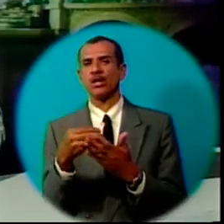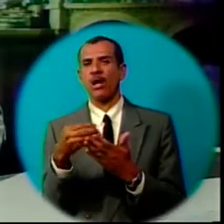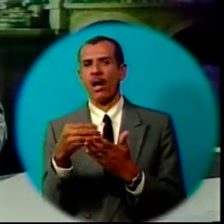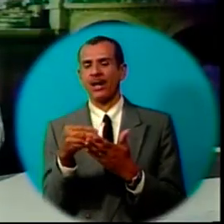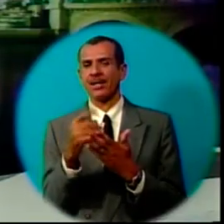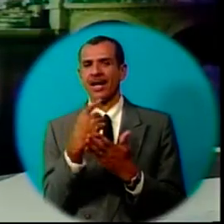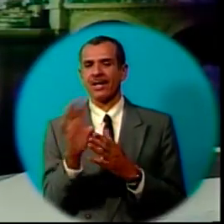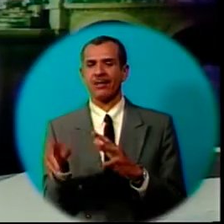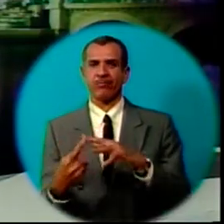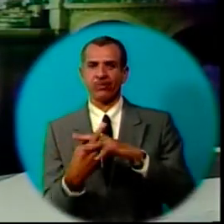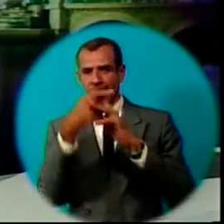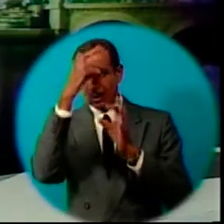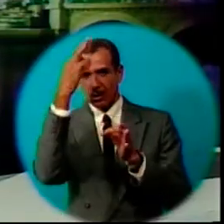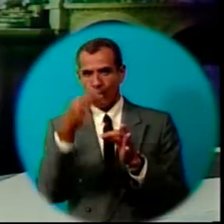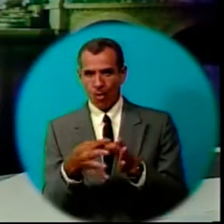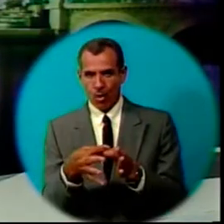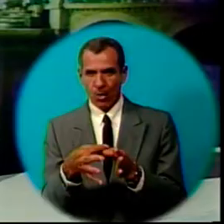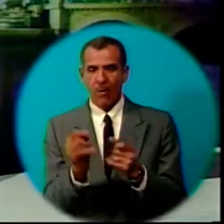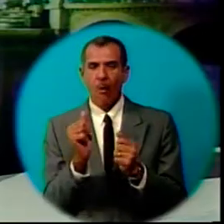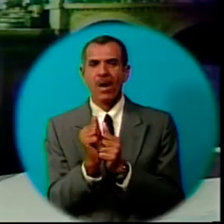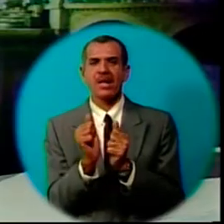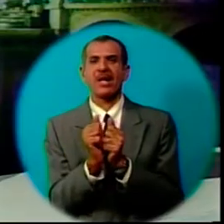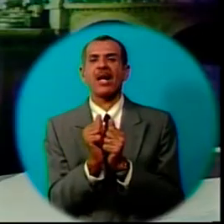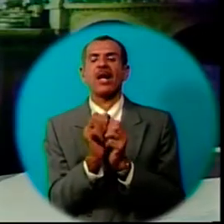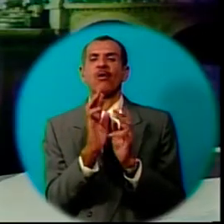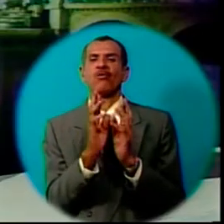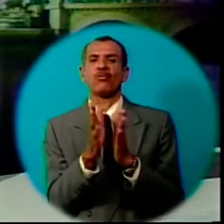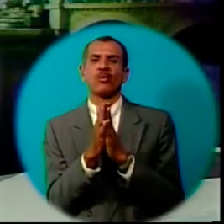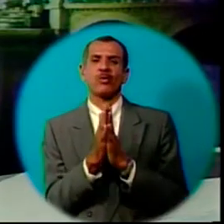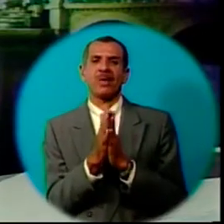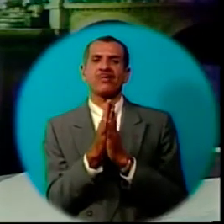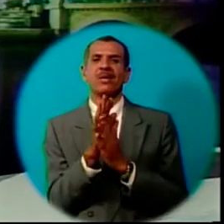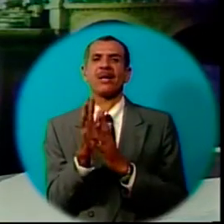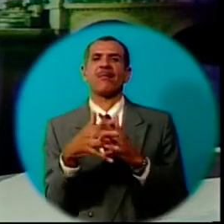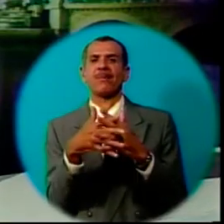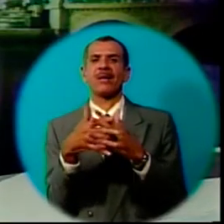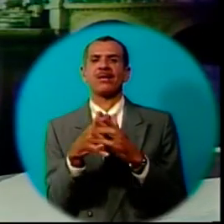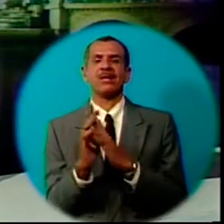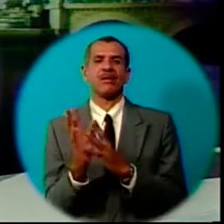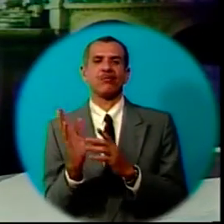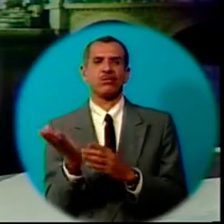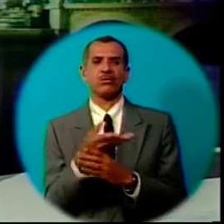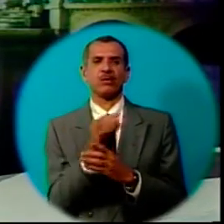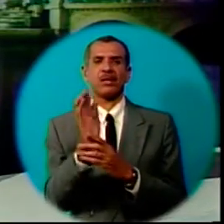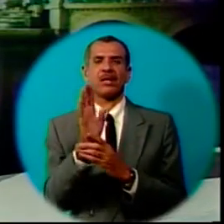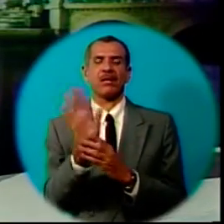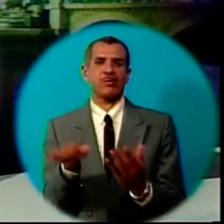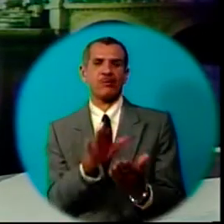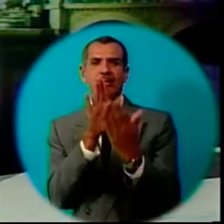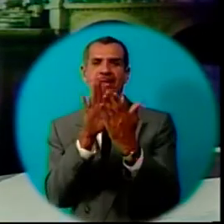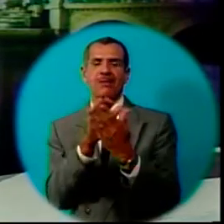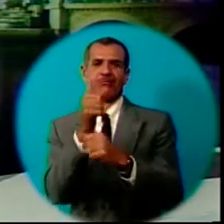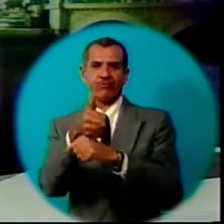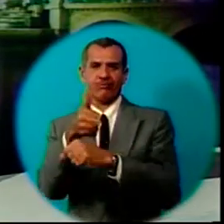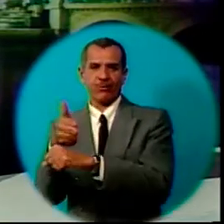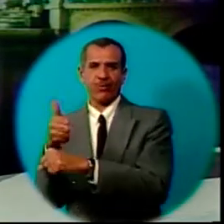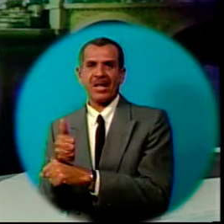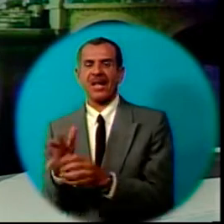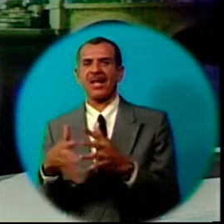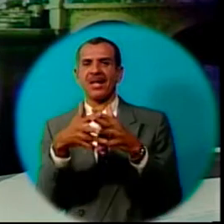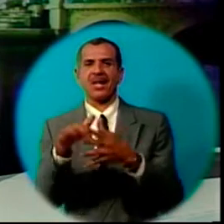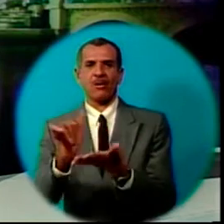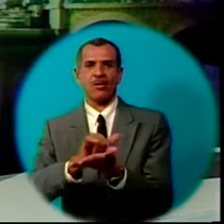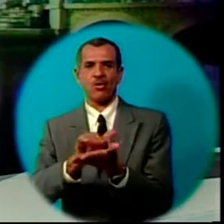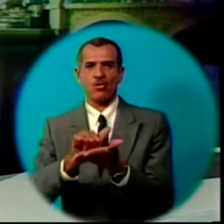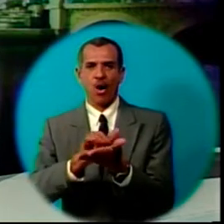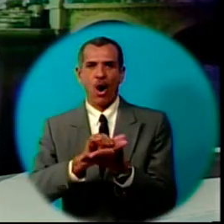he appeared in a magistrate's court with respect to a request by the U.S. for him to be extradited to face several charges in a New York court.